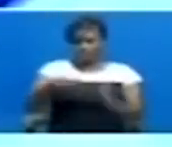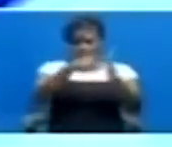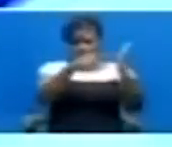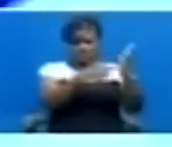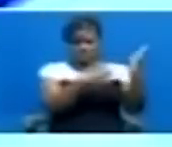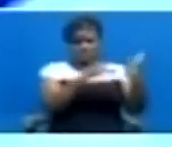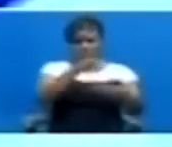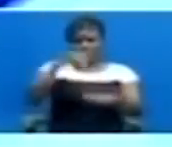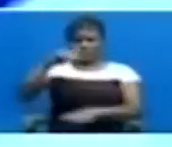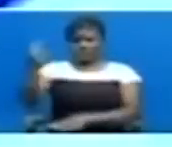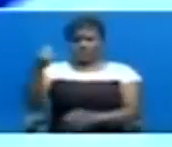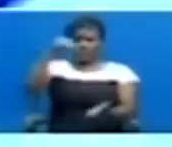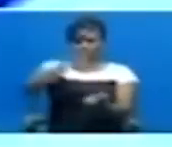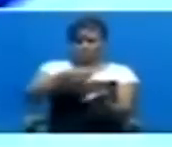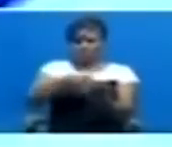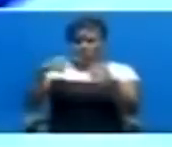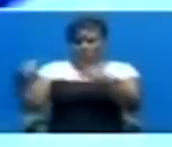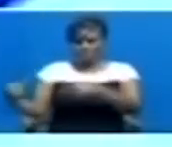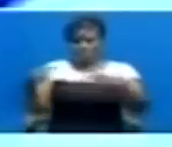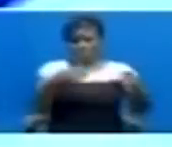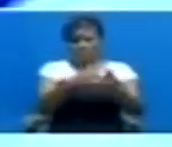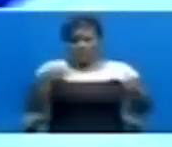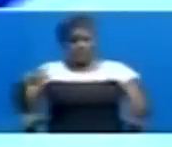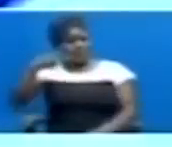affecting Kenya, which include the war against terror.